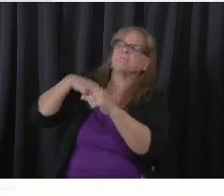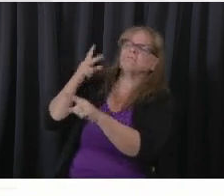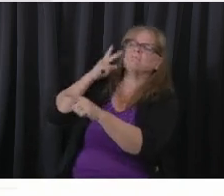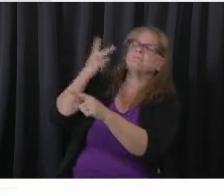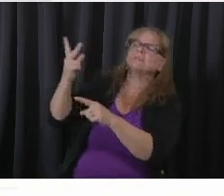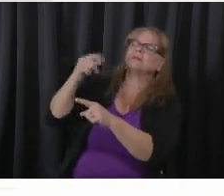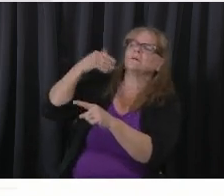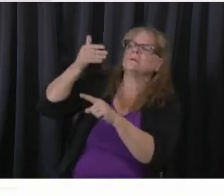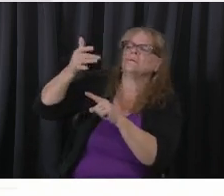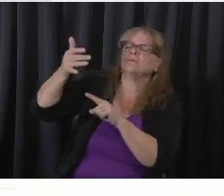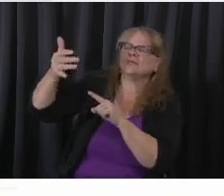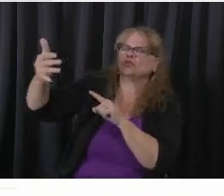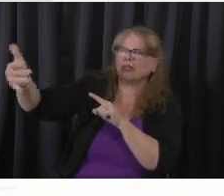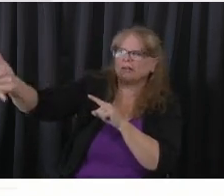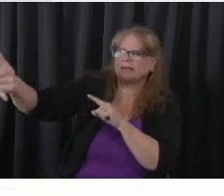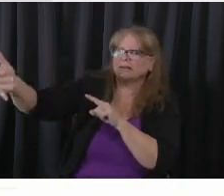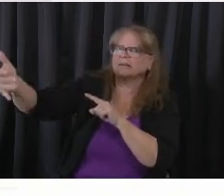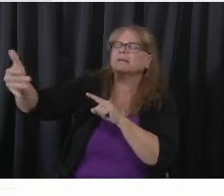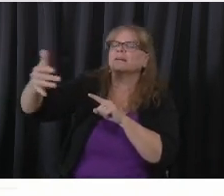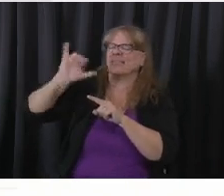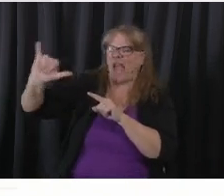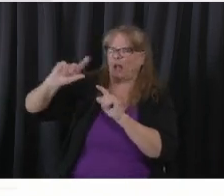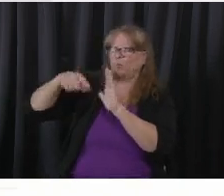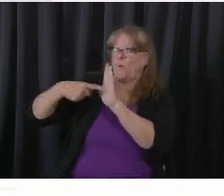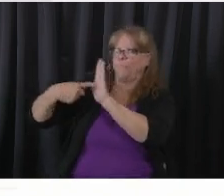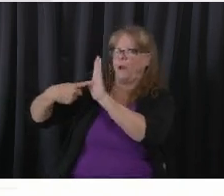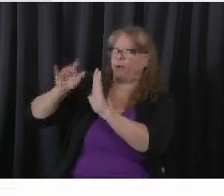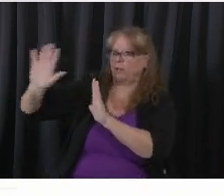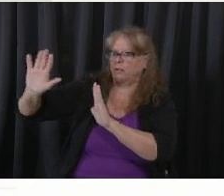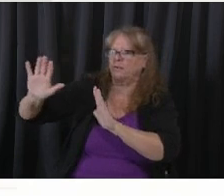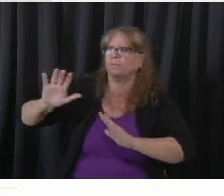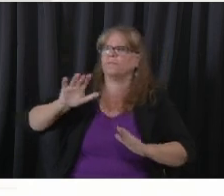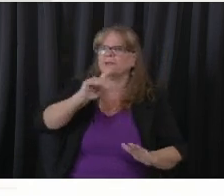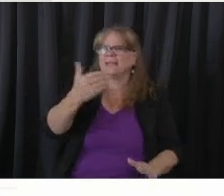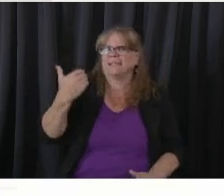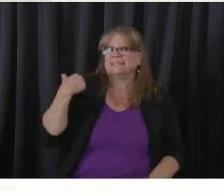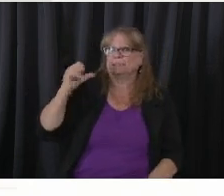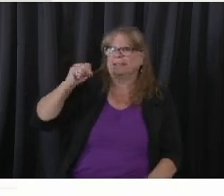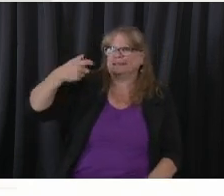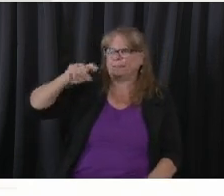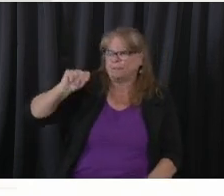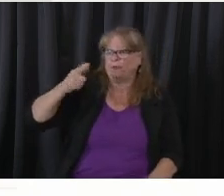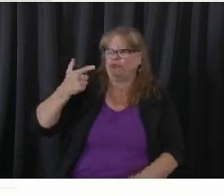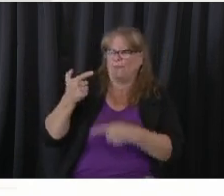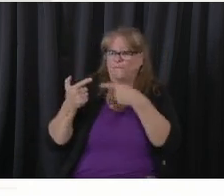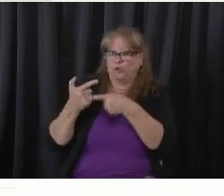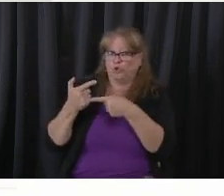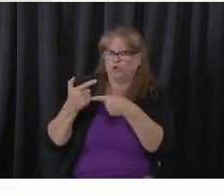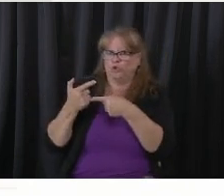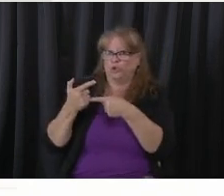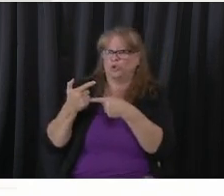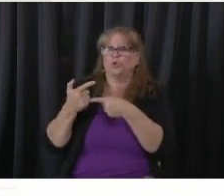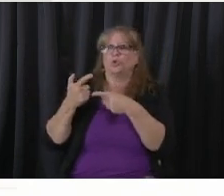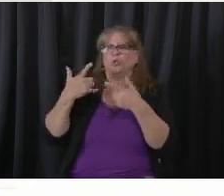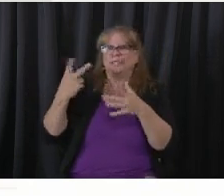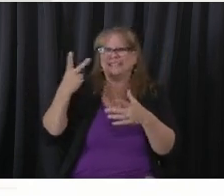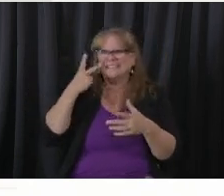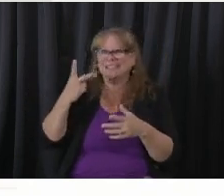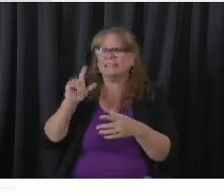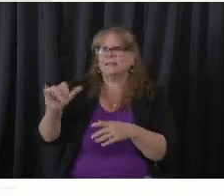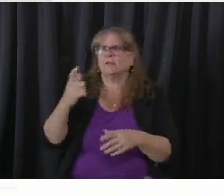that on September 21st, when we fit the model, we were following along that red trend line. A week later, when we fit the model,